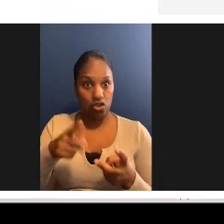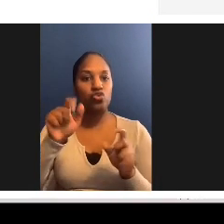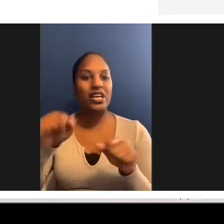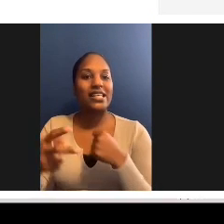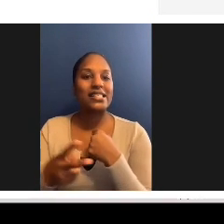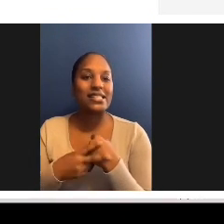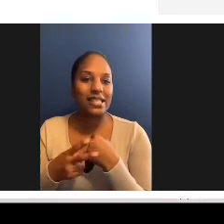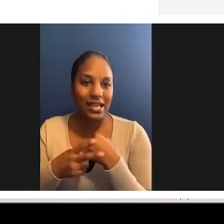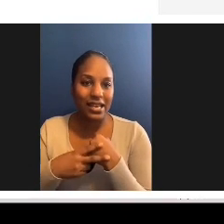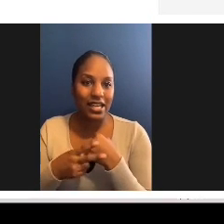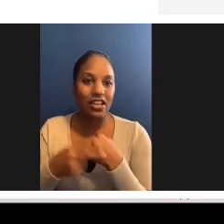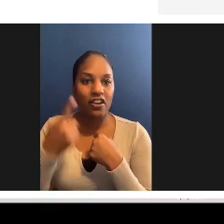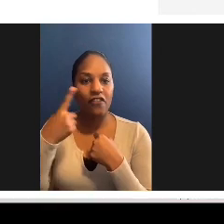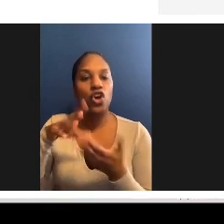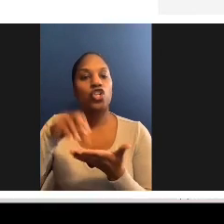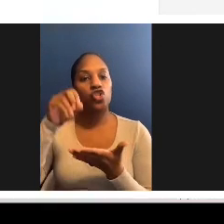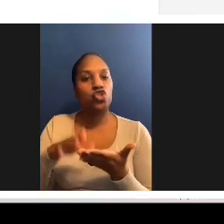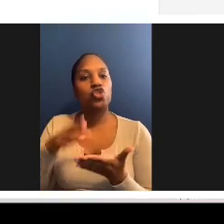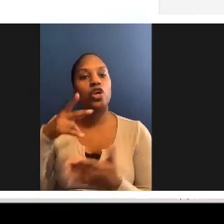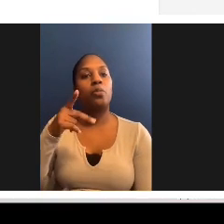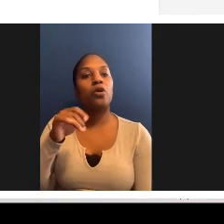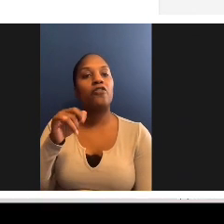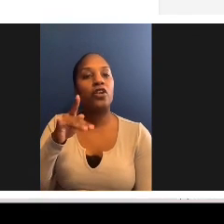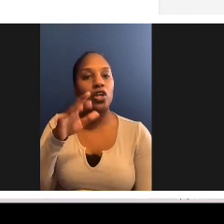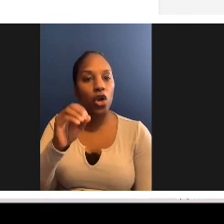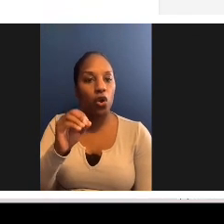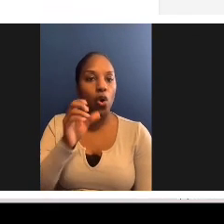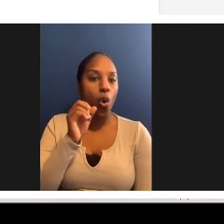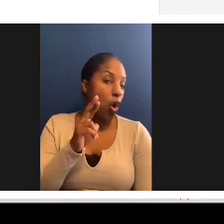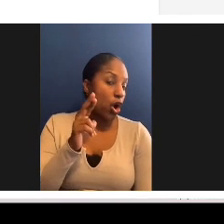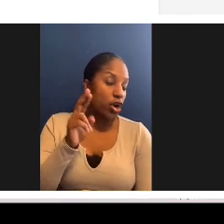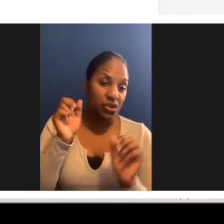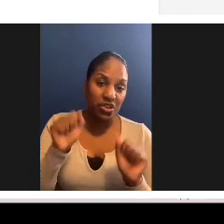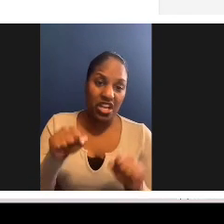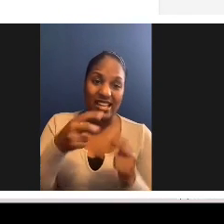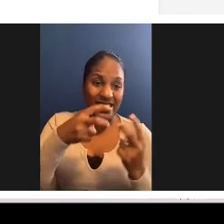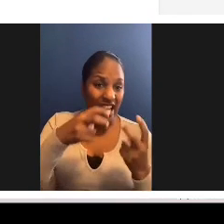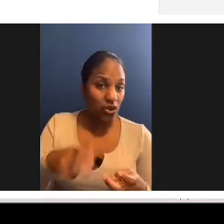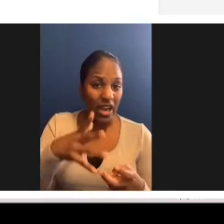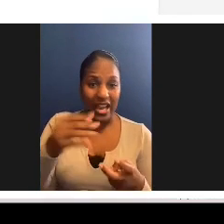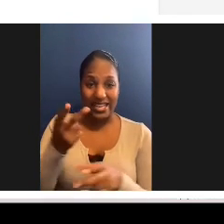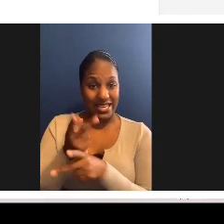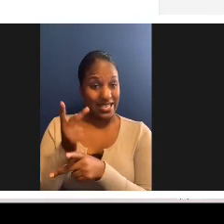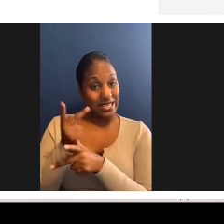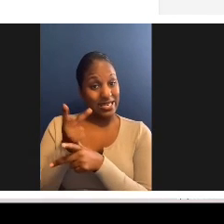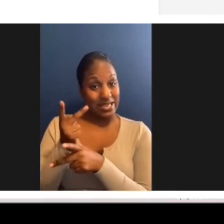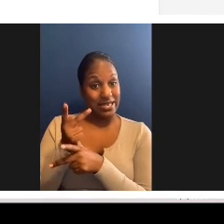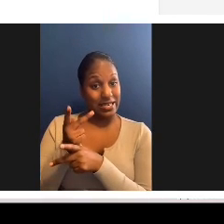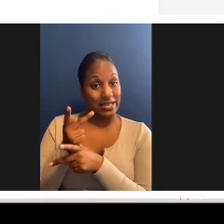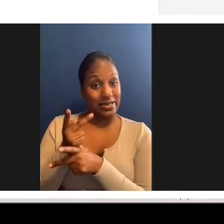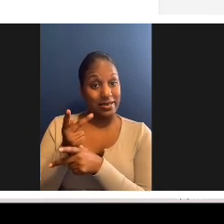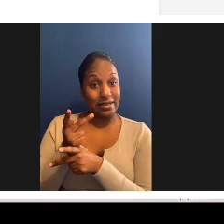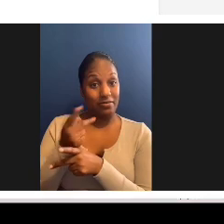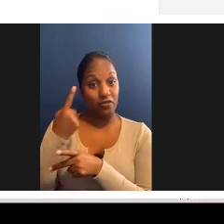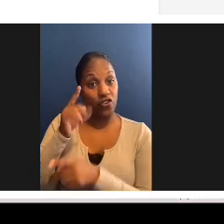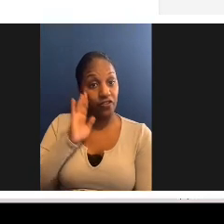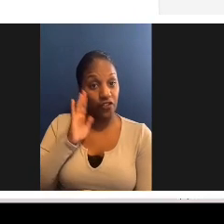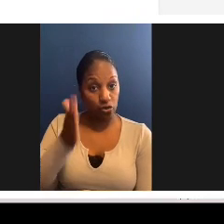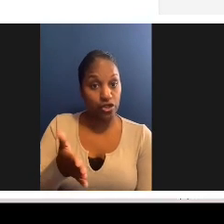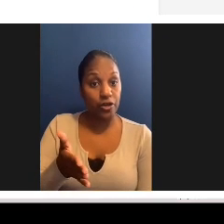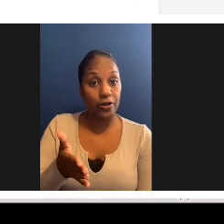for the student portfolio, or it can be downloaded and they can keep that for the future.